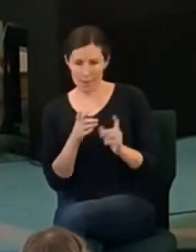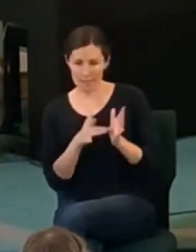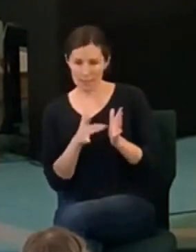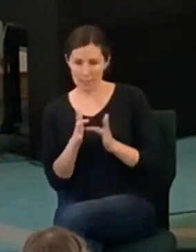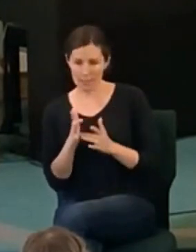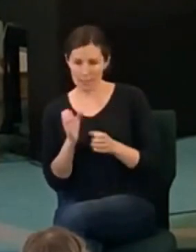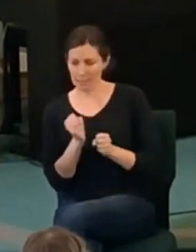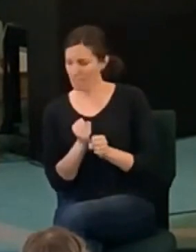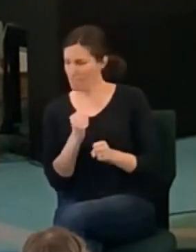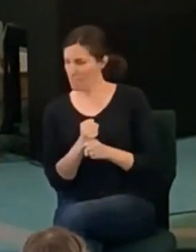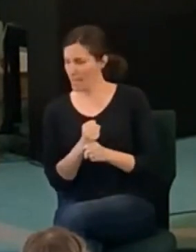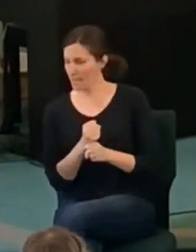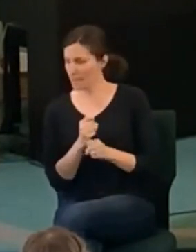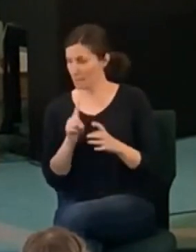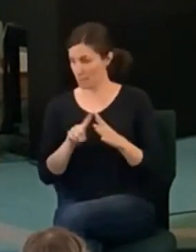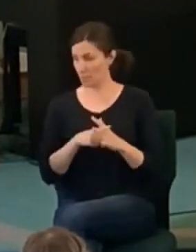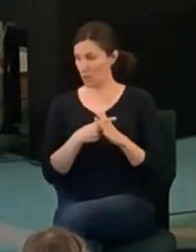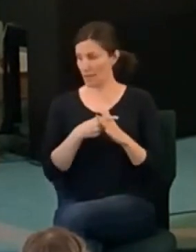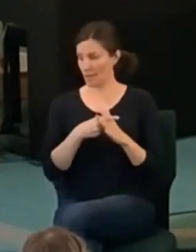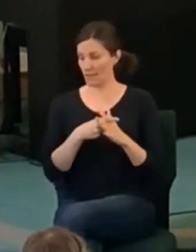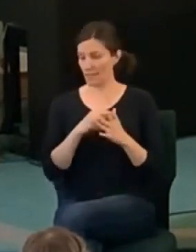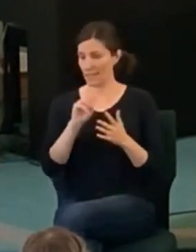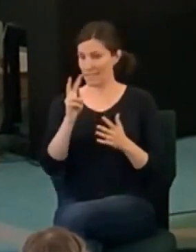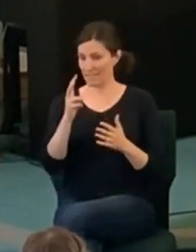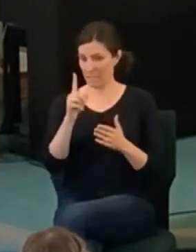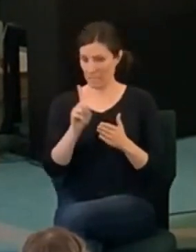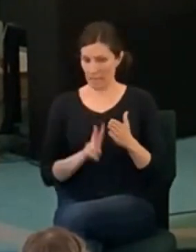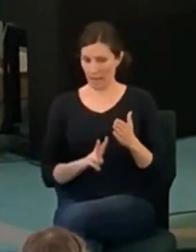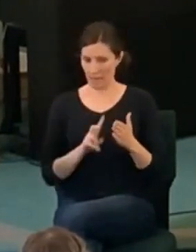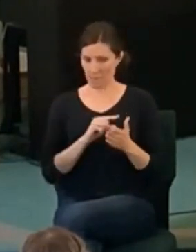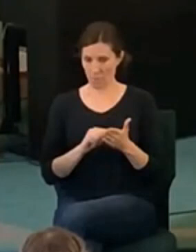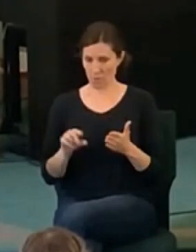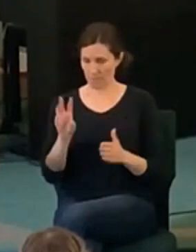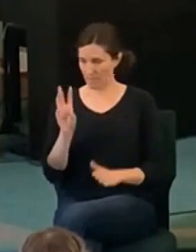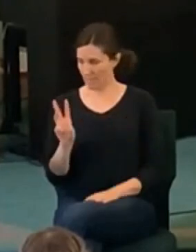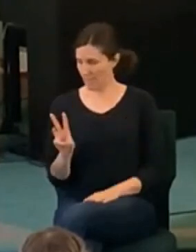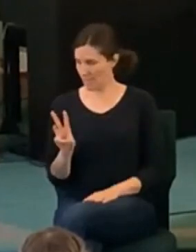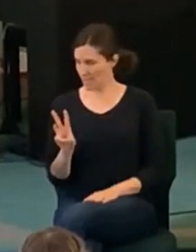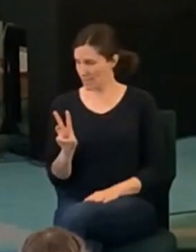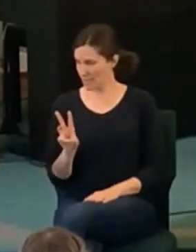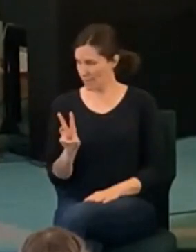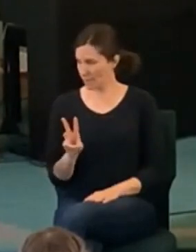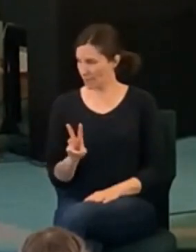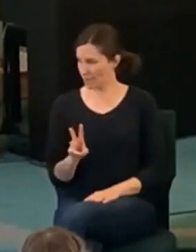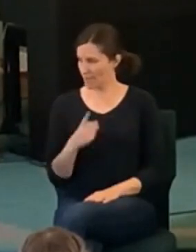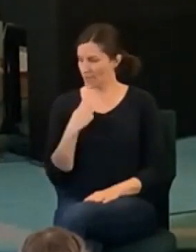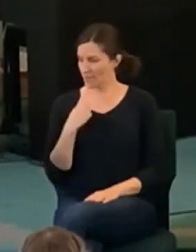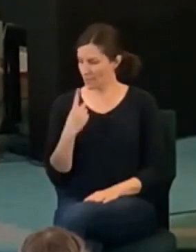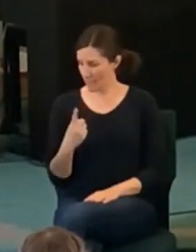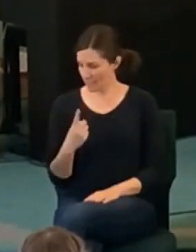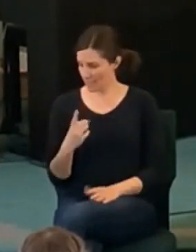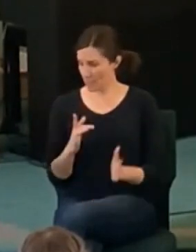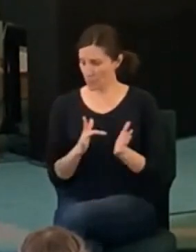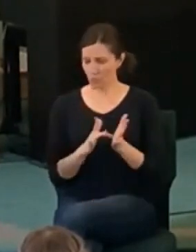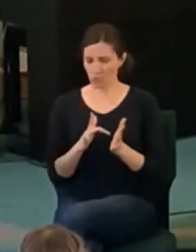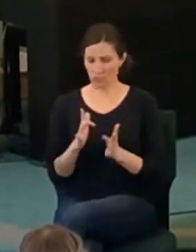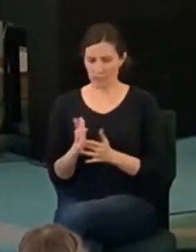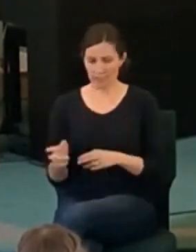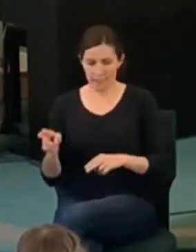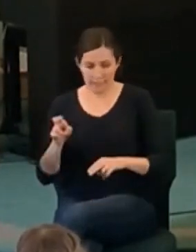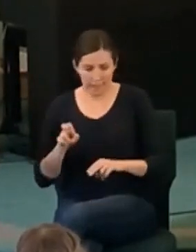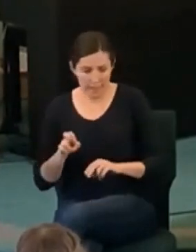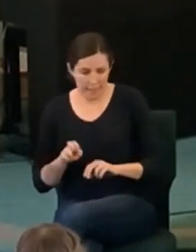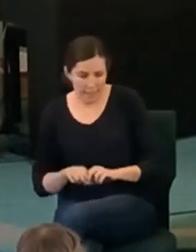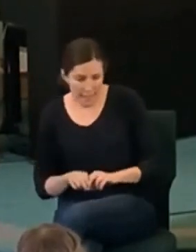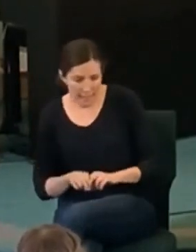But Jesus doesn't respond to their question with words. Instead, he responds to them with something